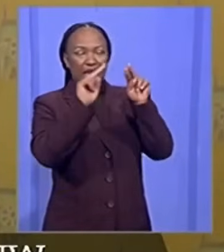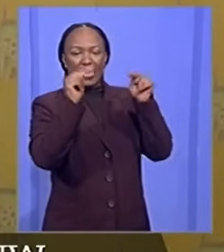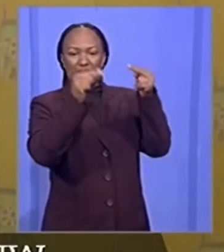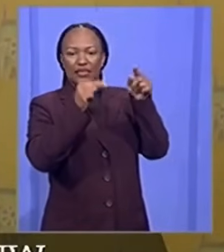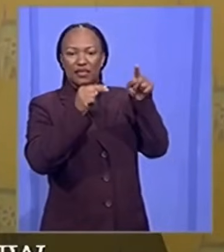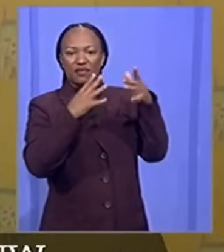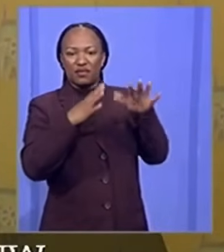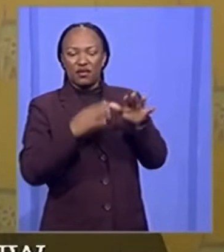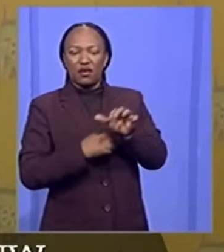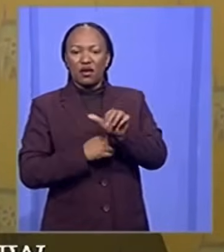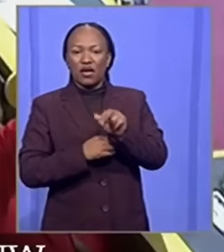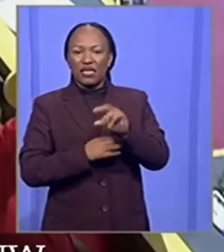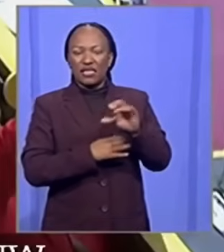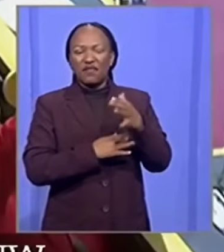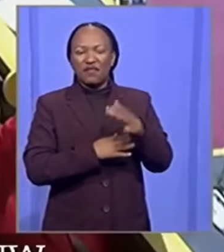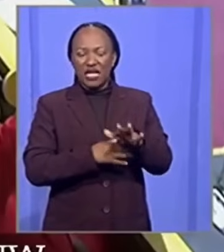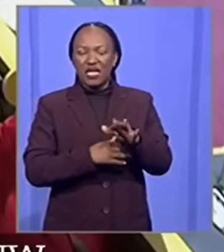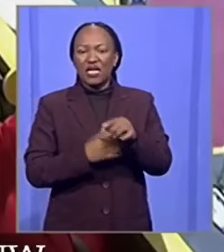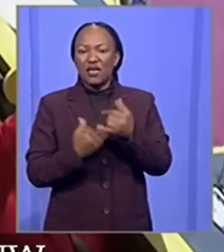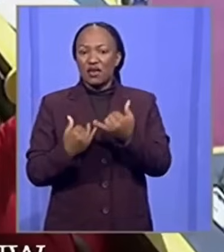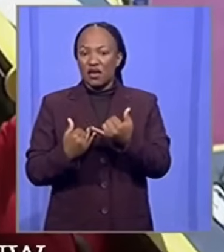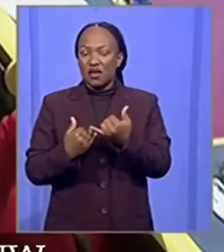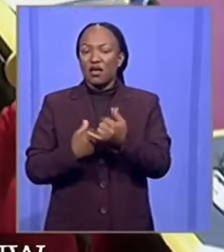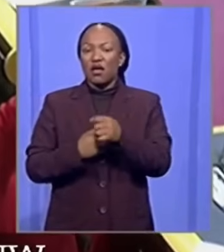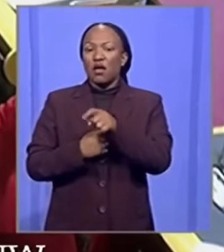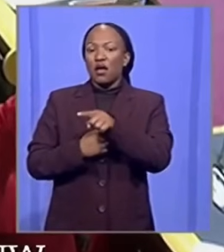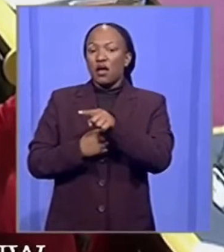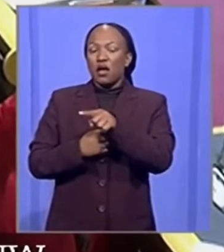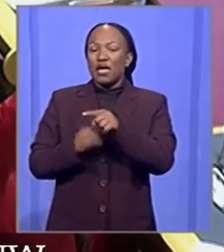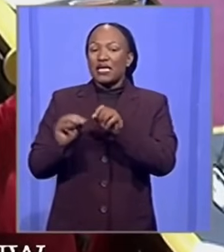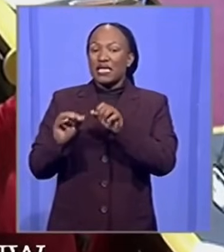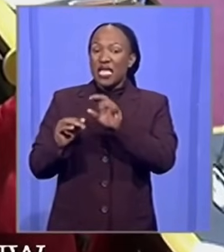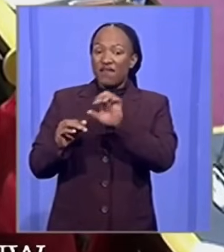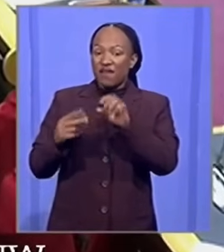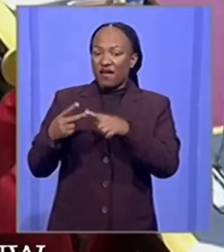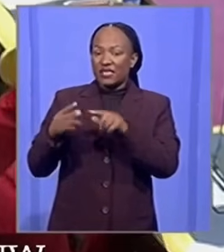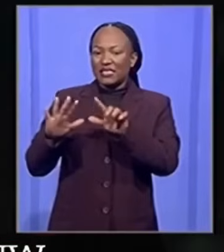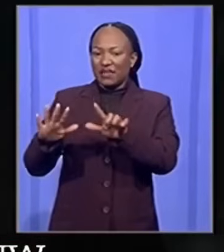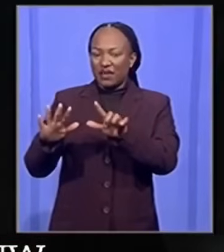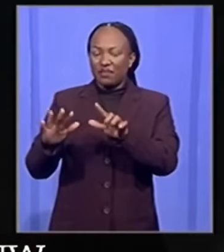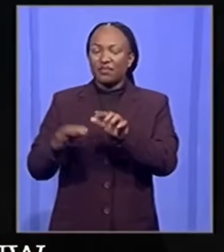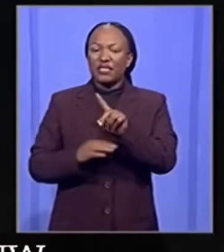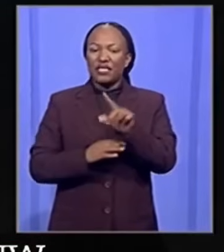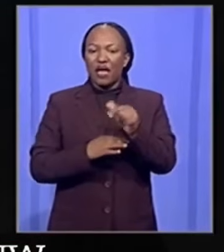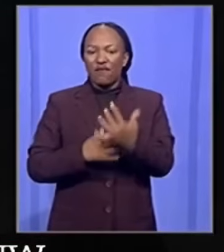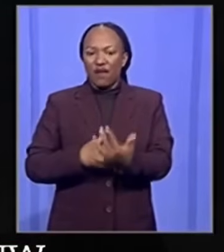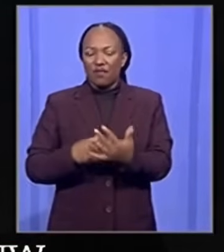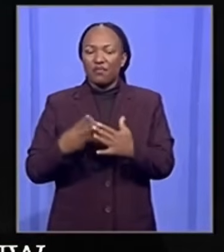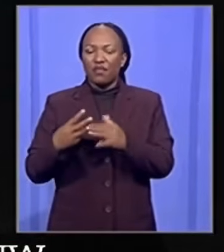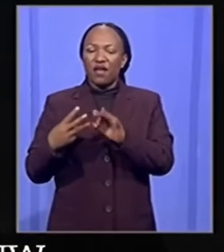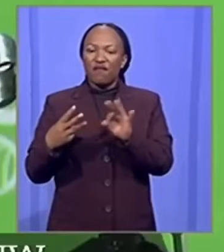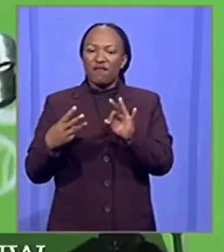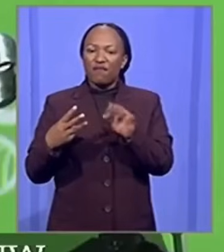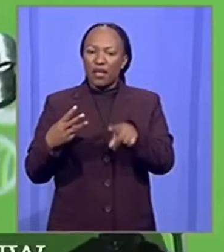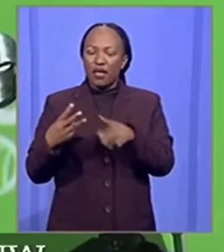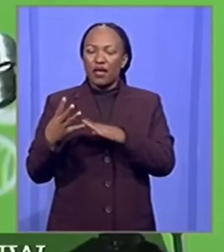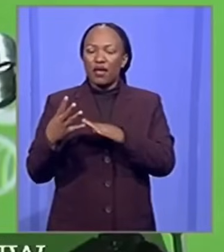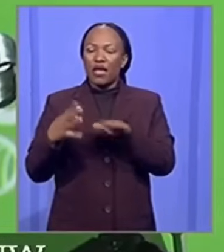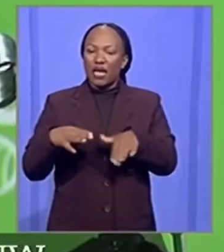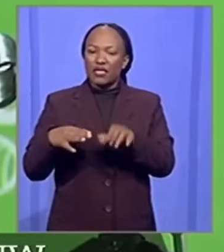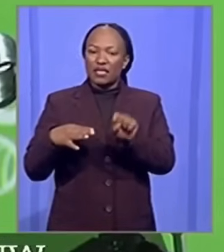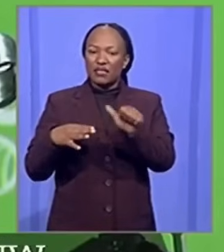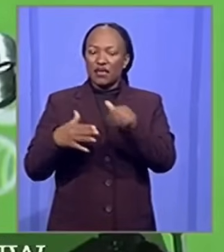manno a le 23, EFF a le 7, DA a le 5, Freedom Front Plus, MK le Action SA tsona